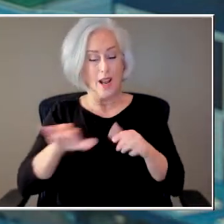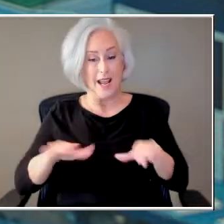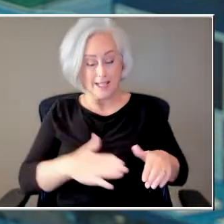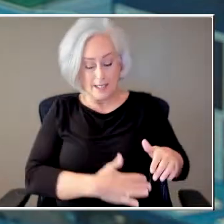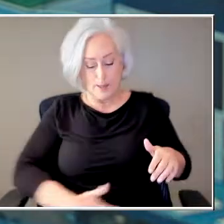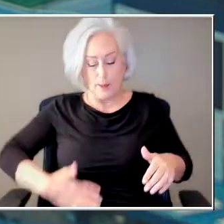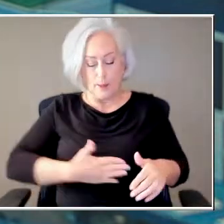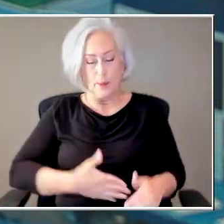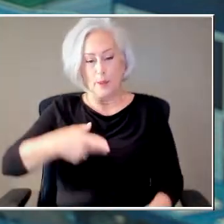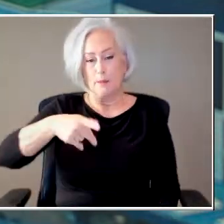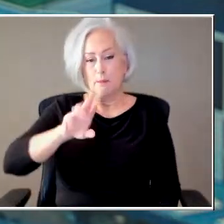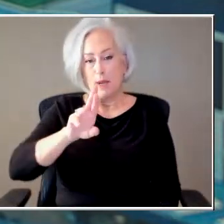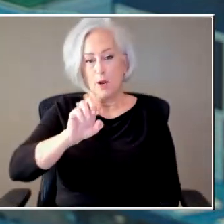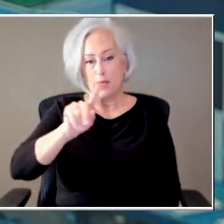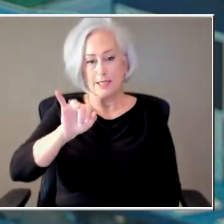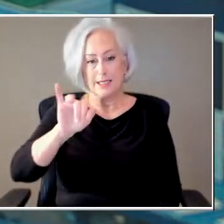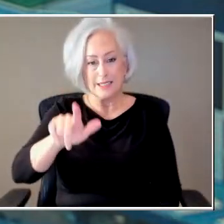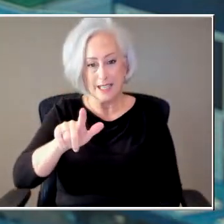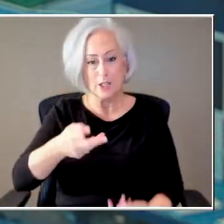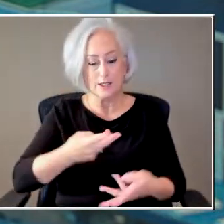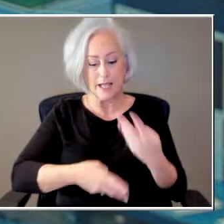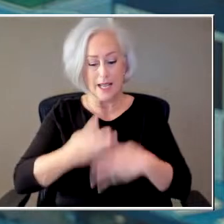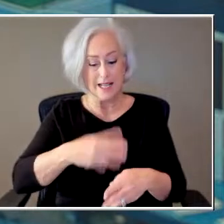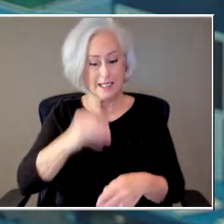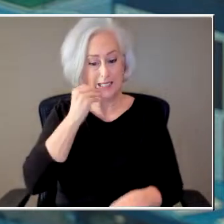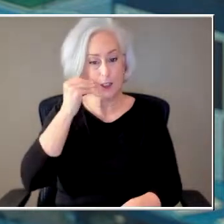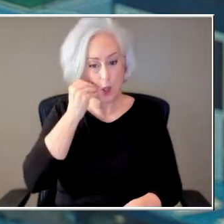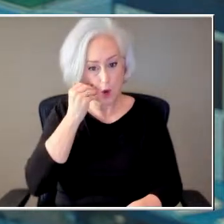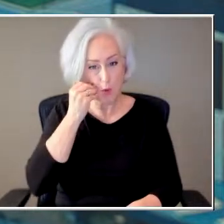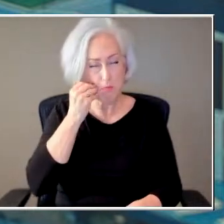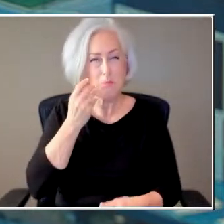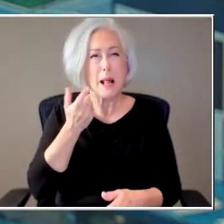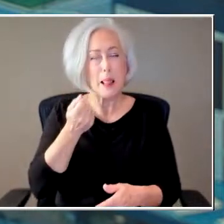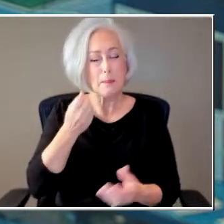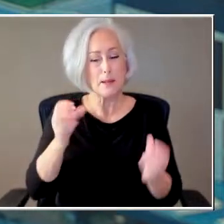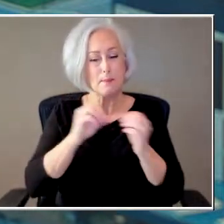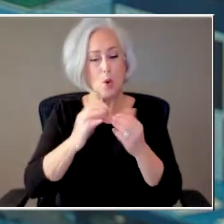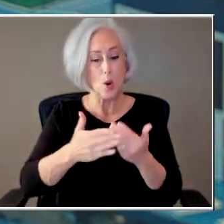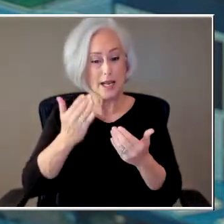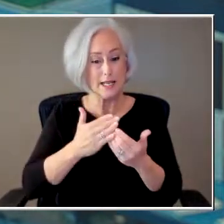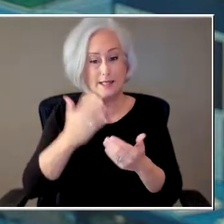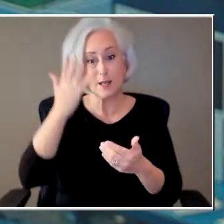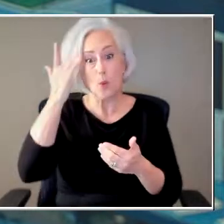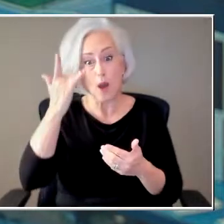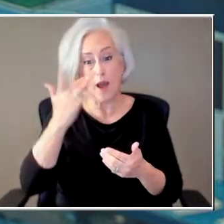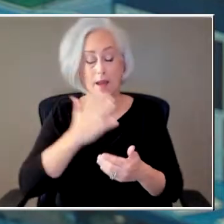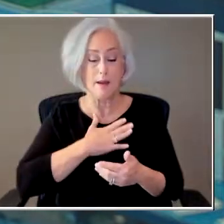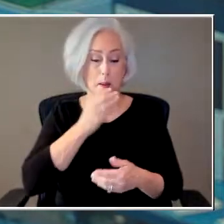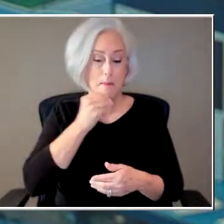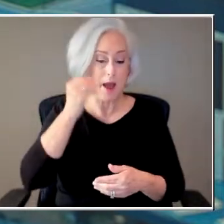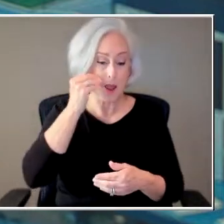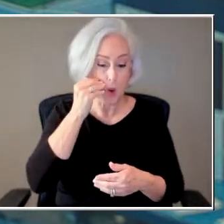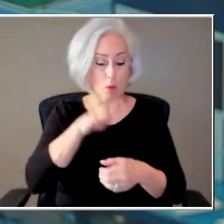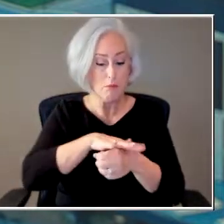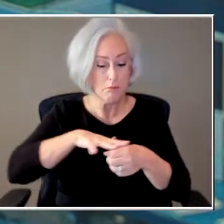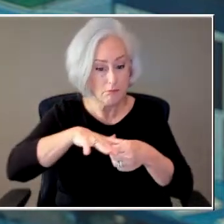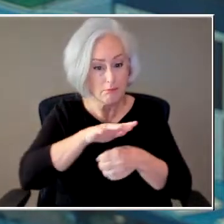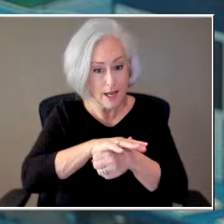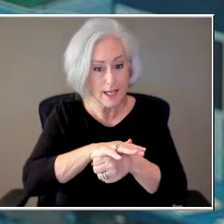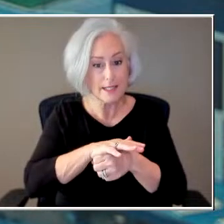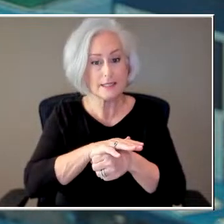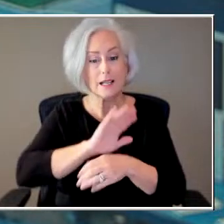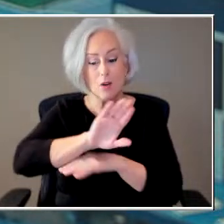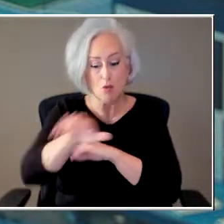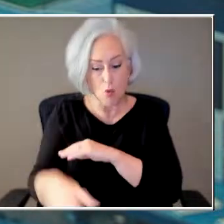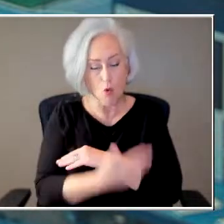easier because I was back in my own space. And I just did the dialysis at night. And so I got a little bit of my life